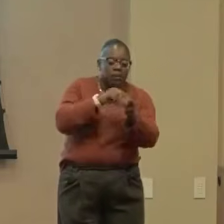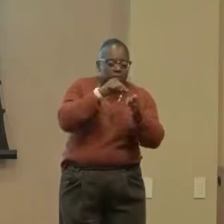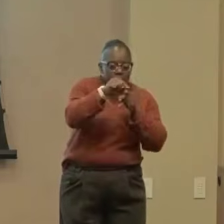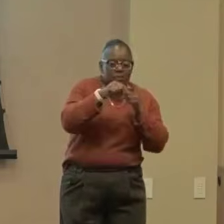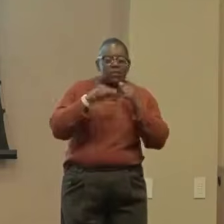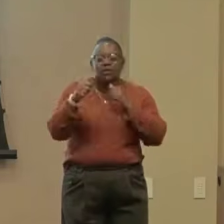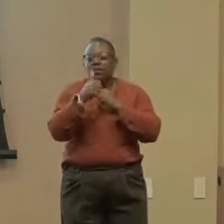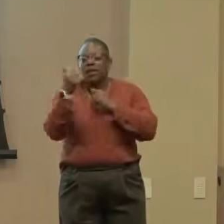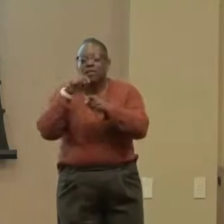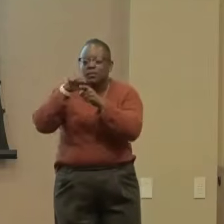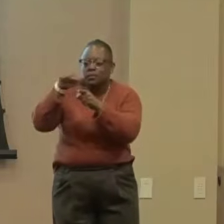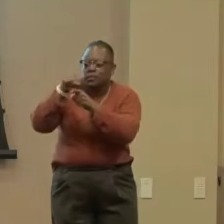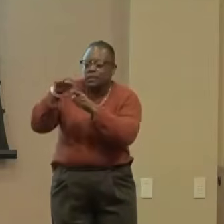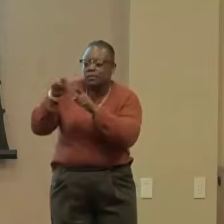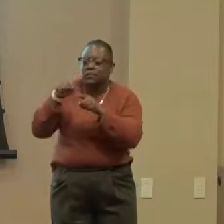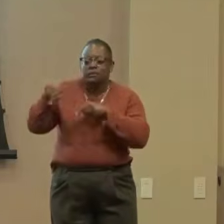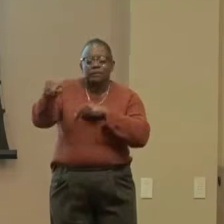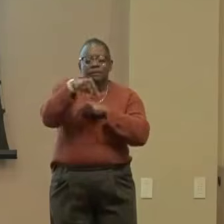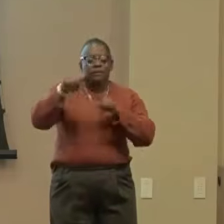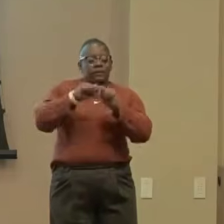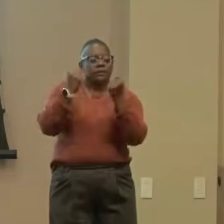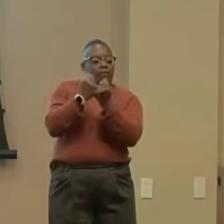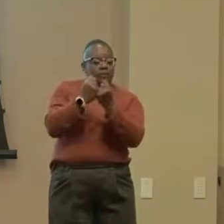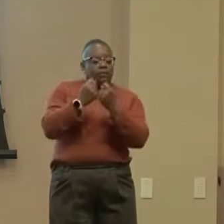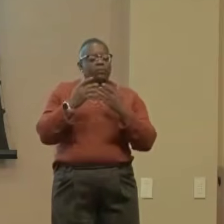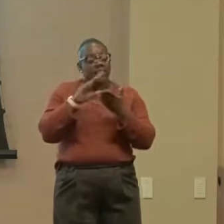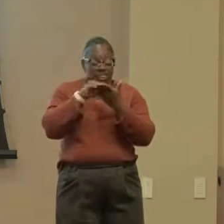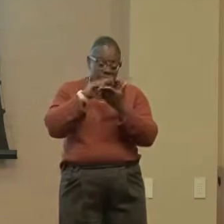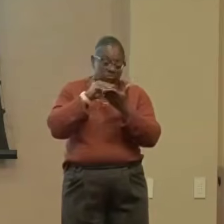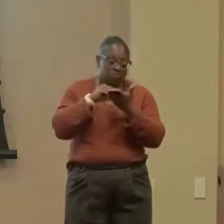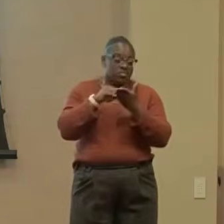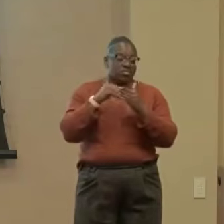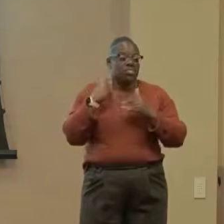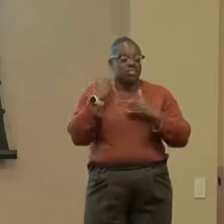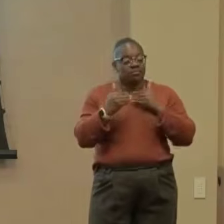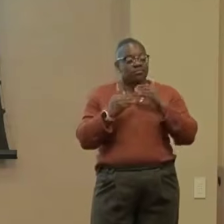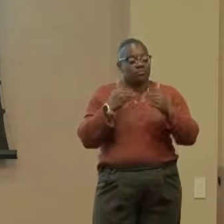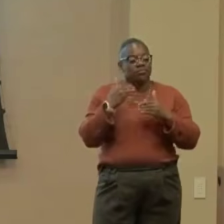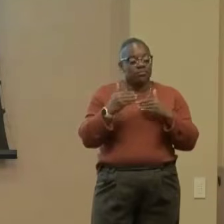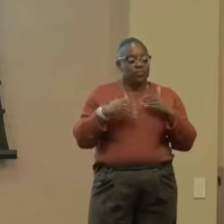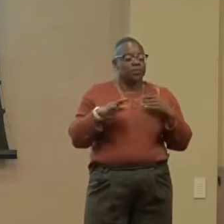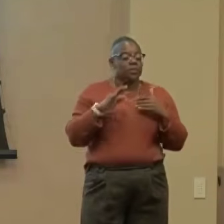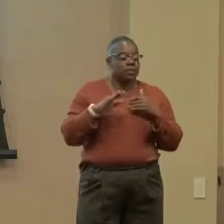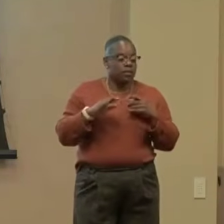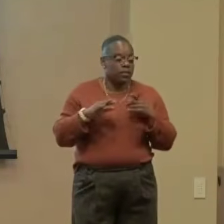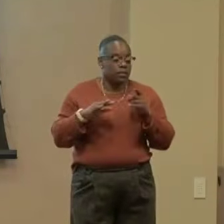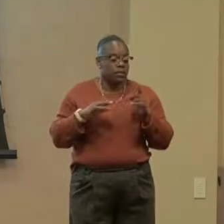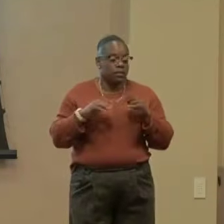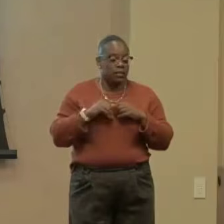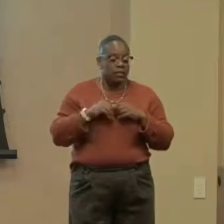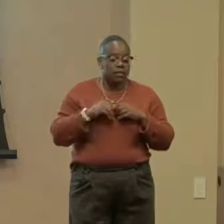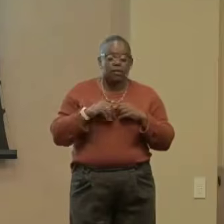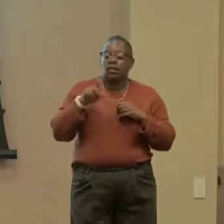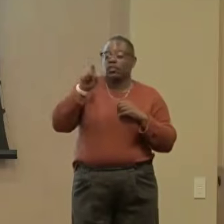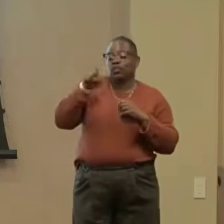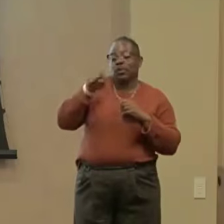over time. But she definitely, her at the end, she wraps up by saying, you really do have